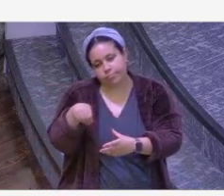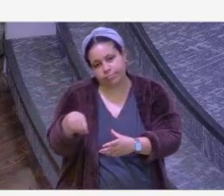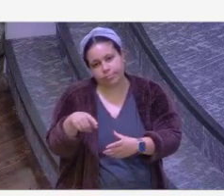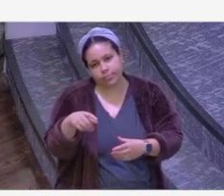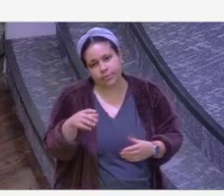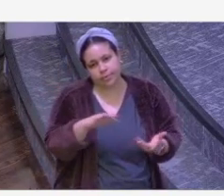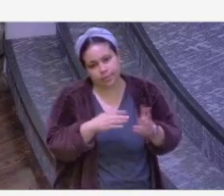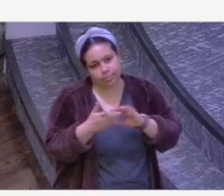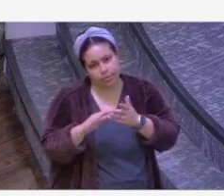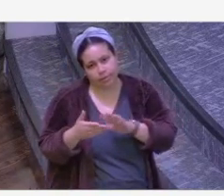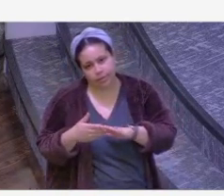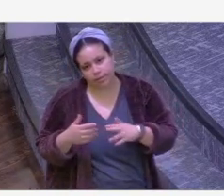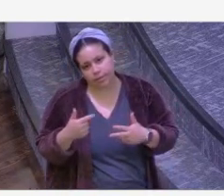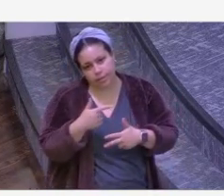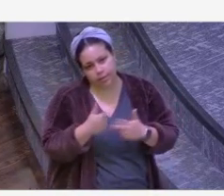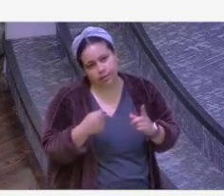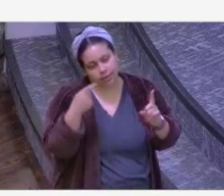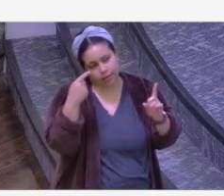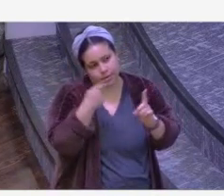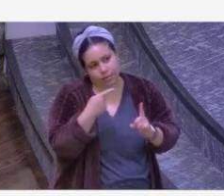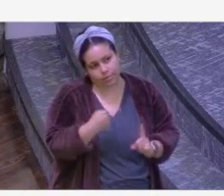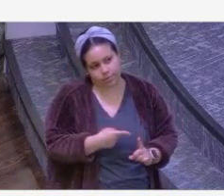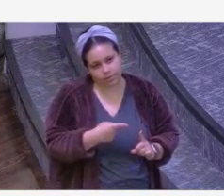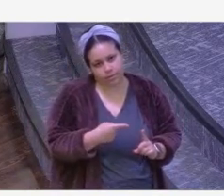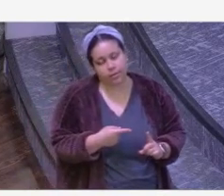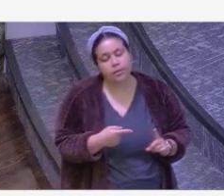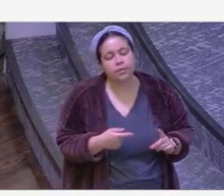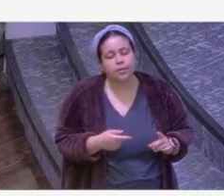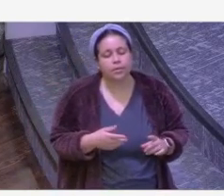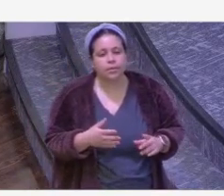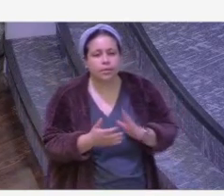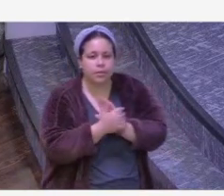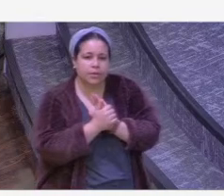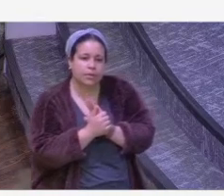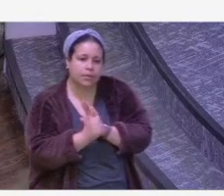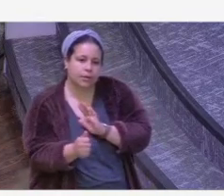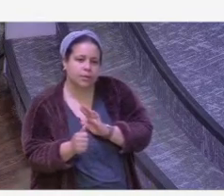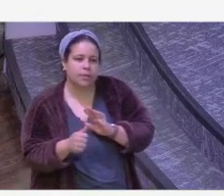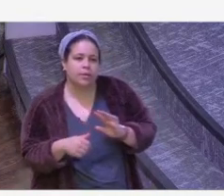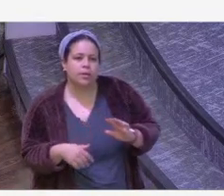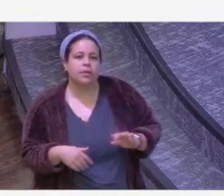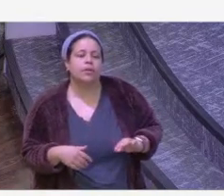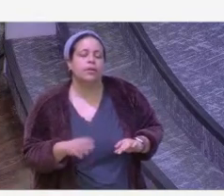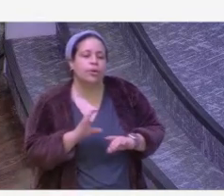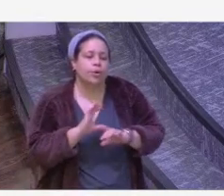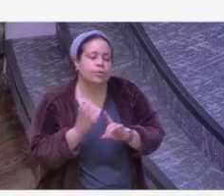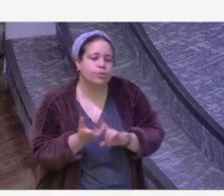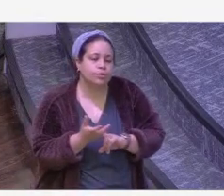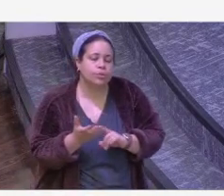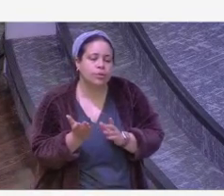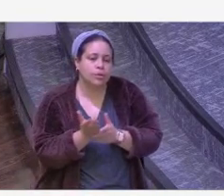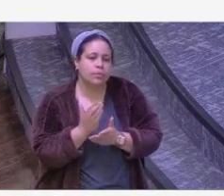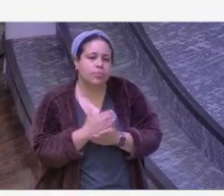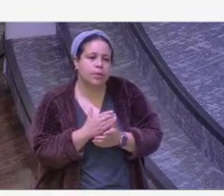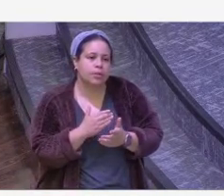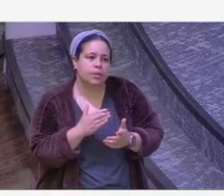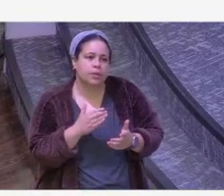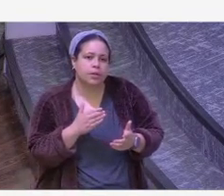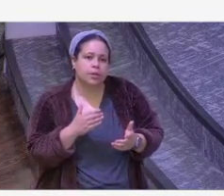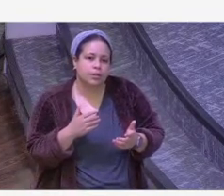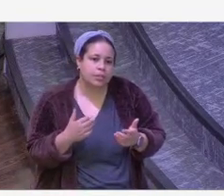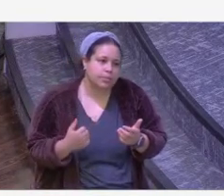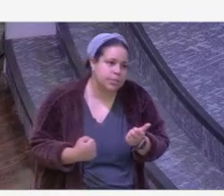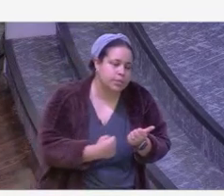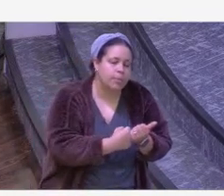three goals: thriving students, optimized talent, and connected culture. And I think the budget definitely has to be driven by the